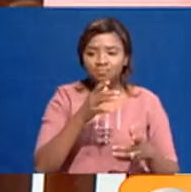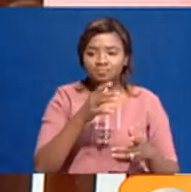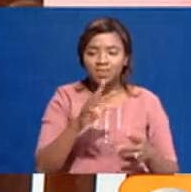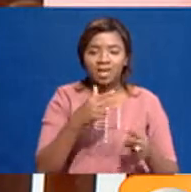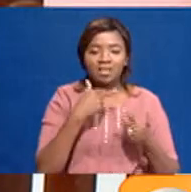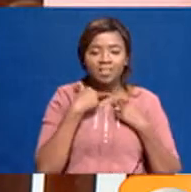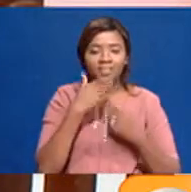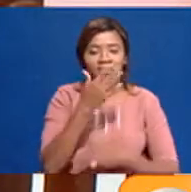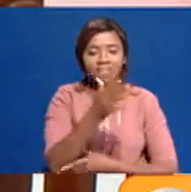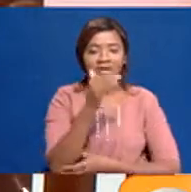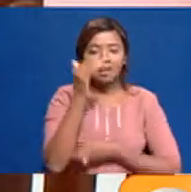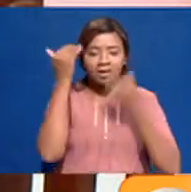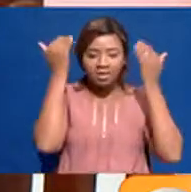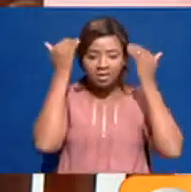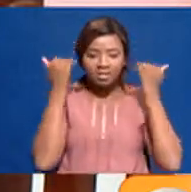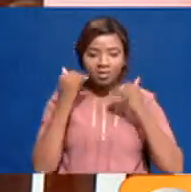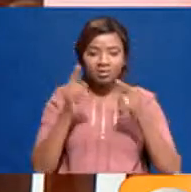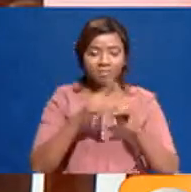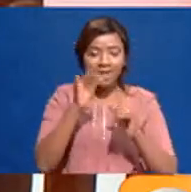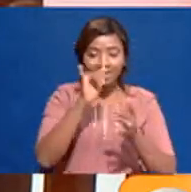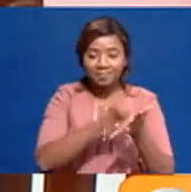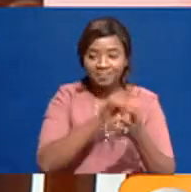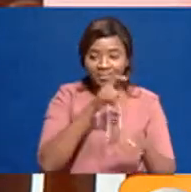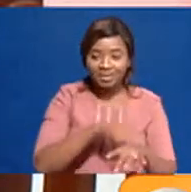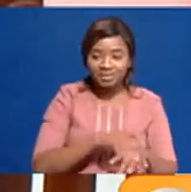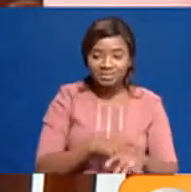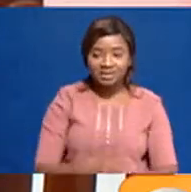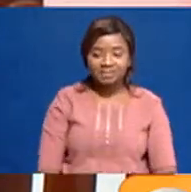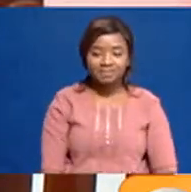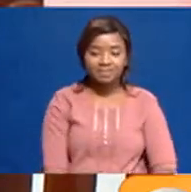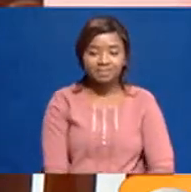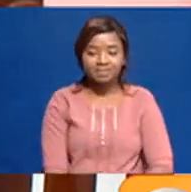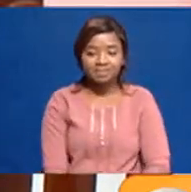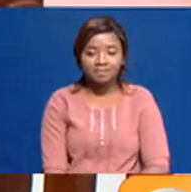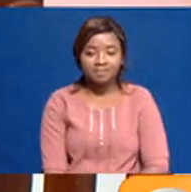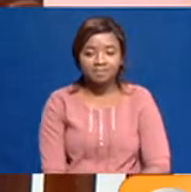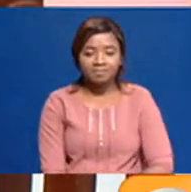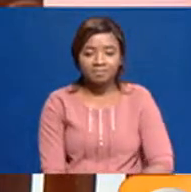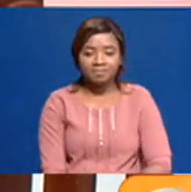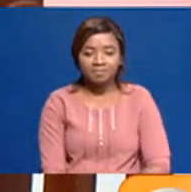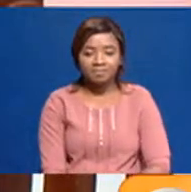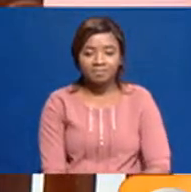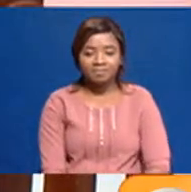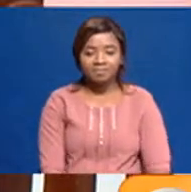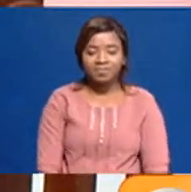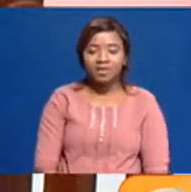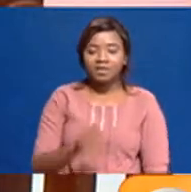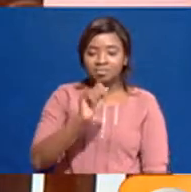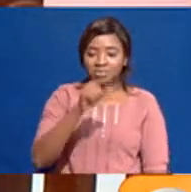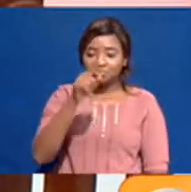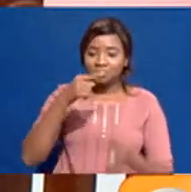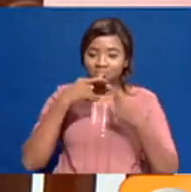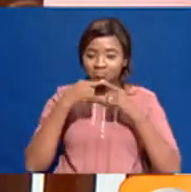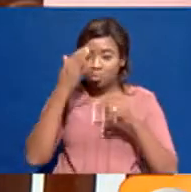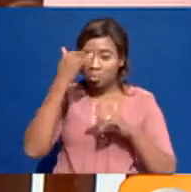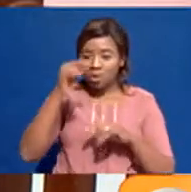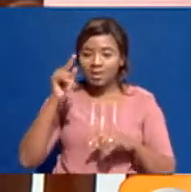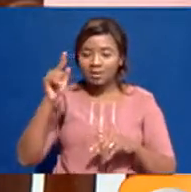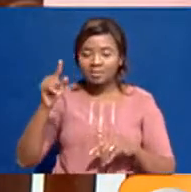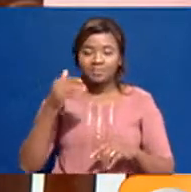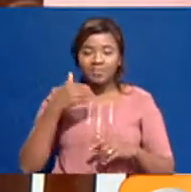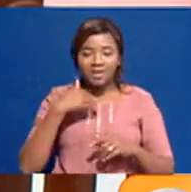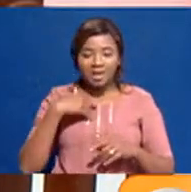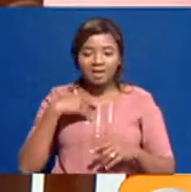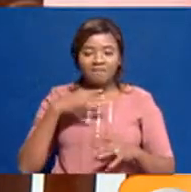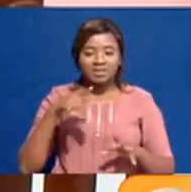in the court. So what but you that say? Time, you do it because the chief executive, the president, has a